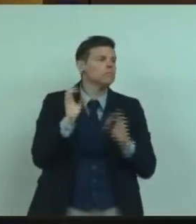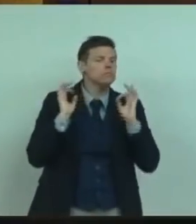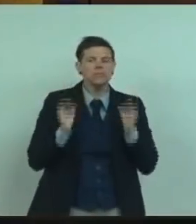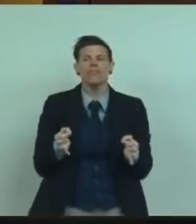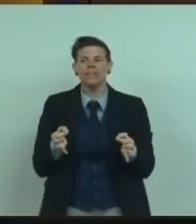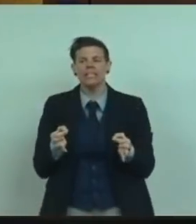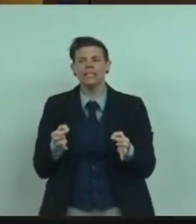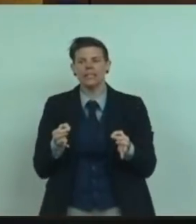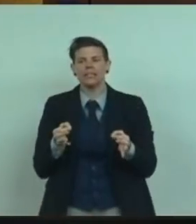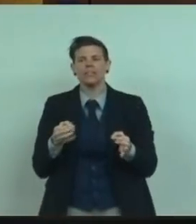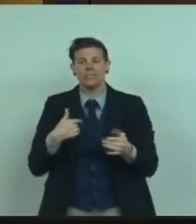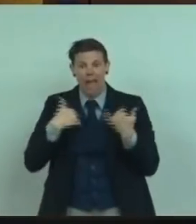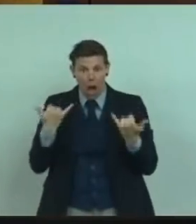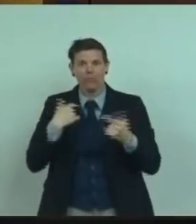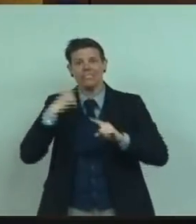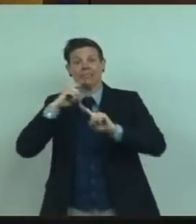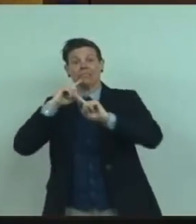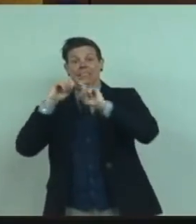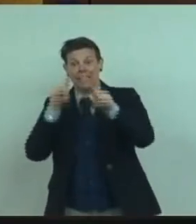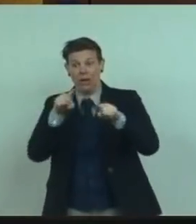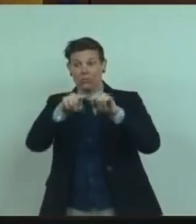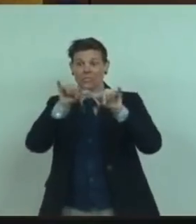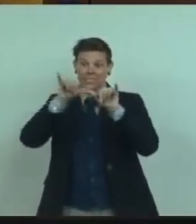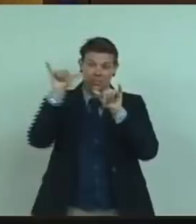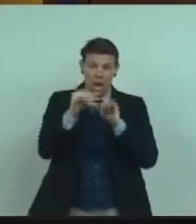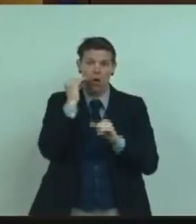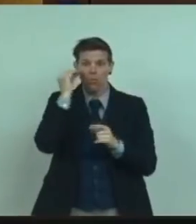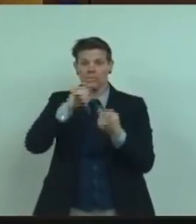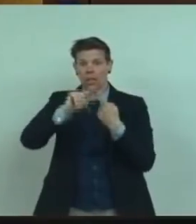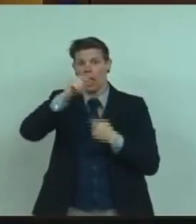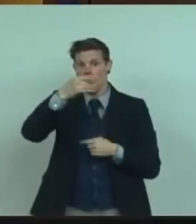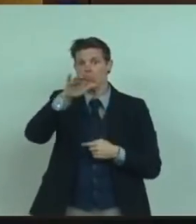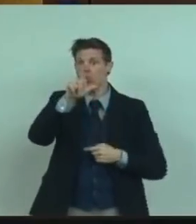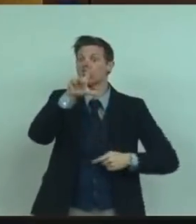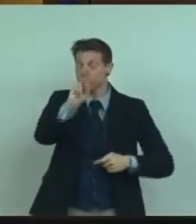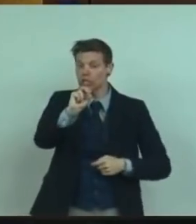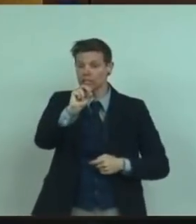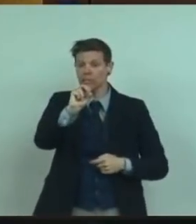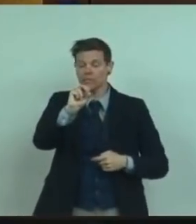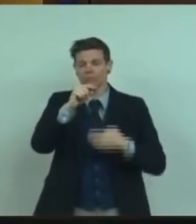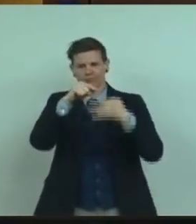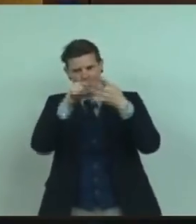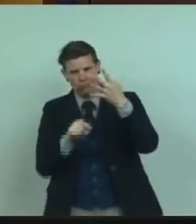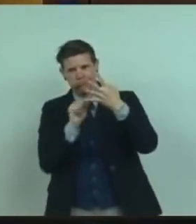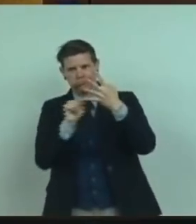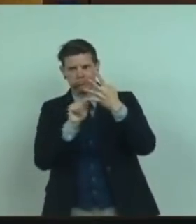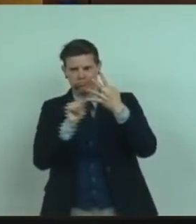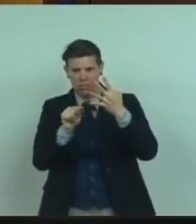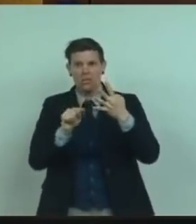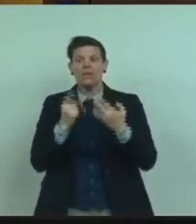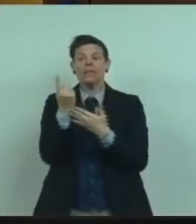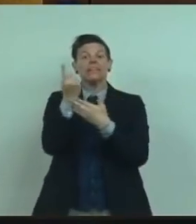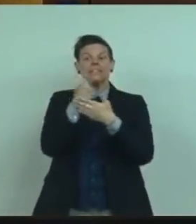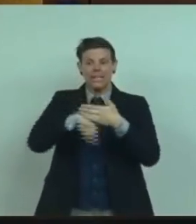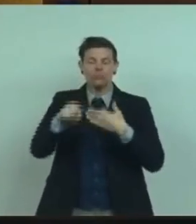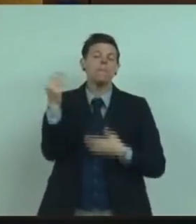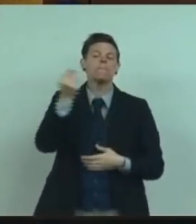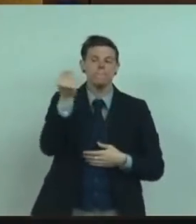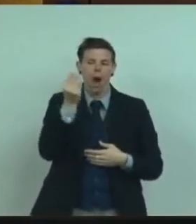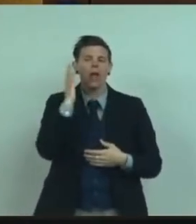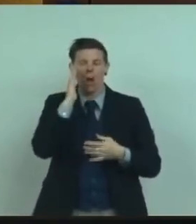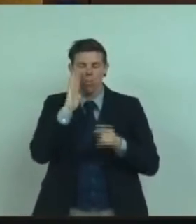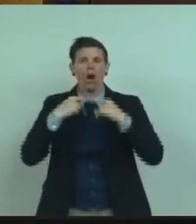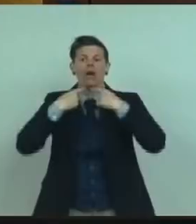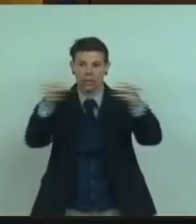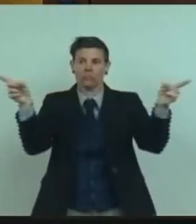going to do metering. What does that mean? It means that we've got a formula that we'll announce Monday that says, for example, in big box stores, that